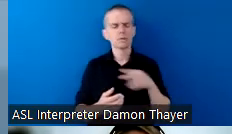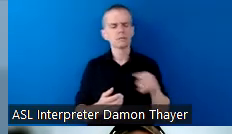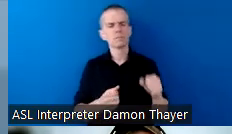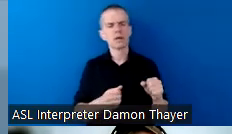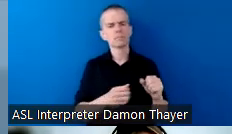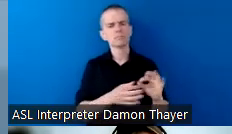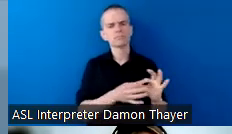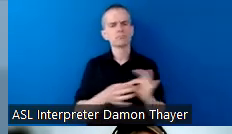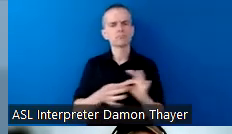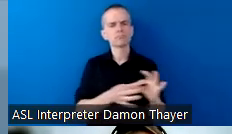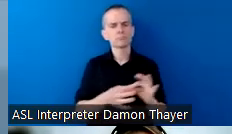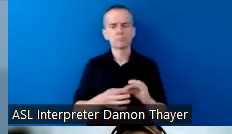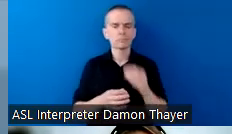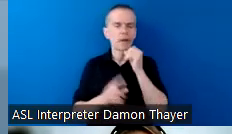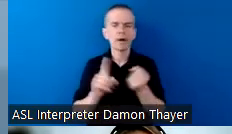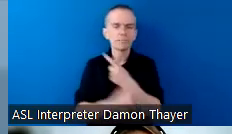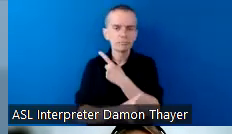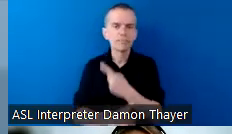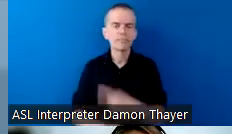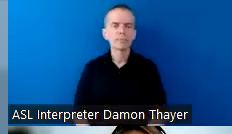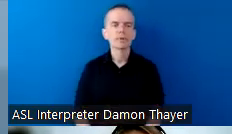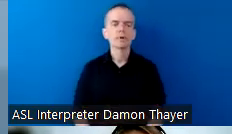And let's see here.